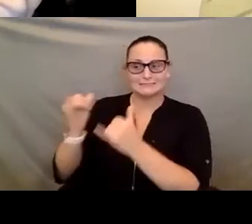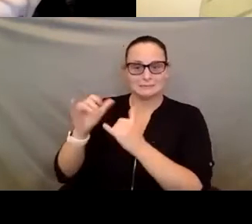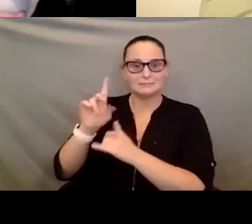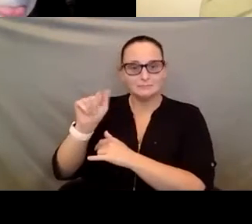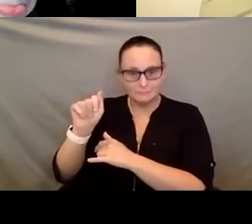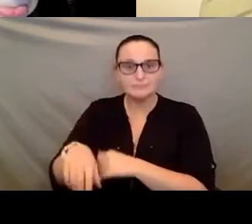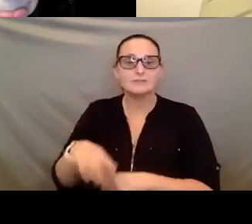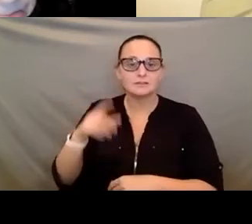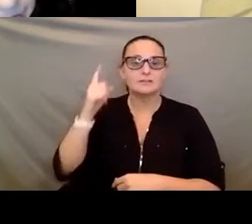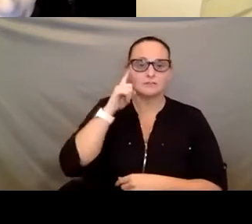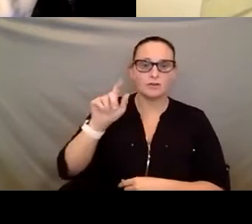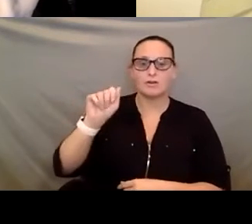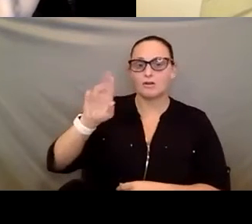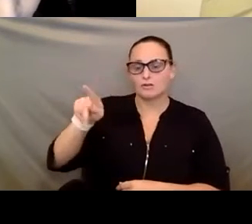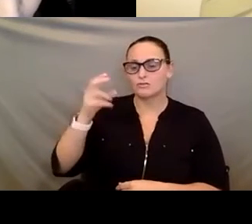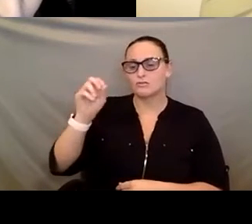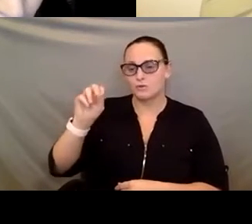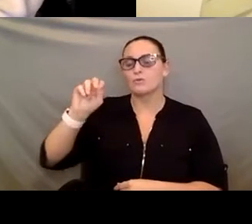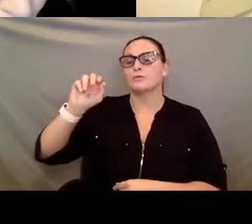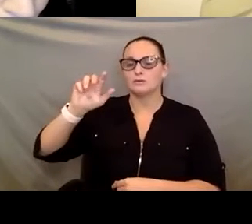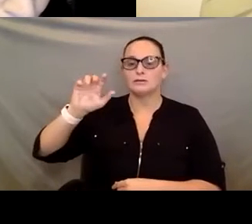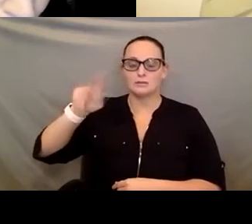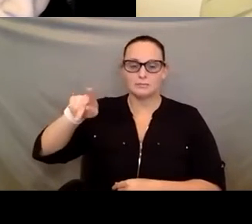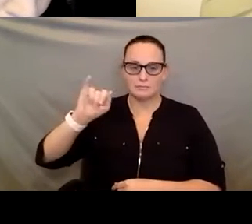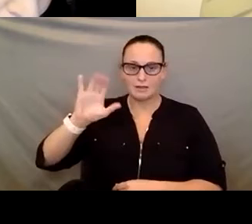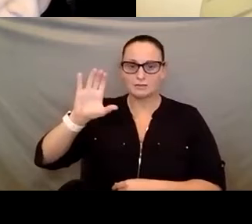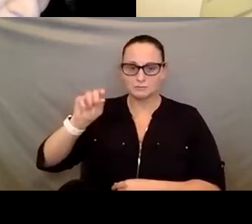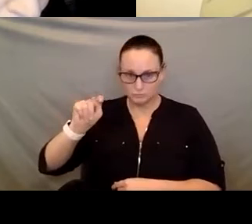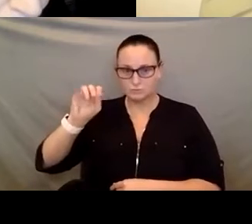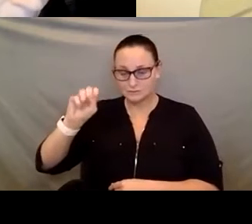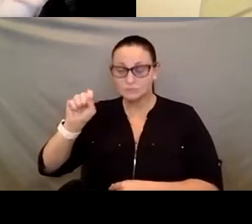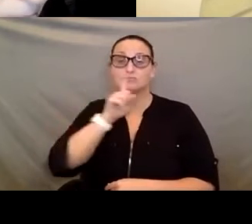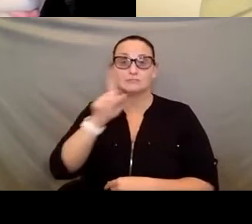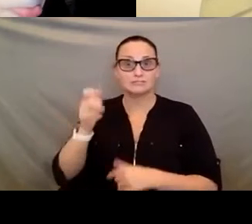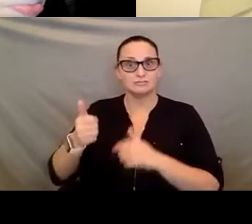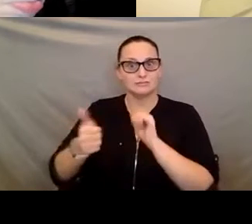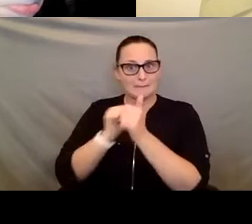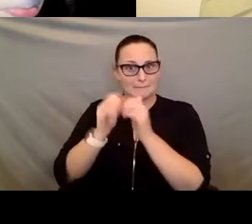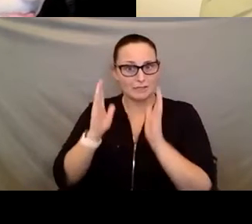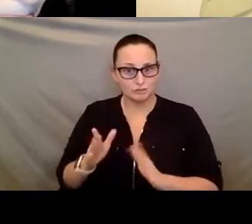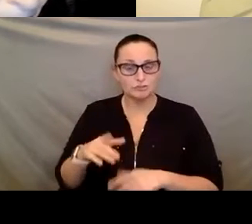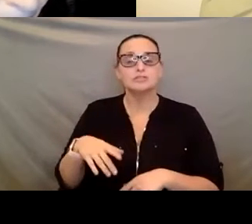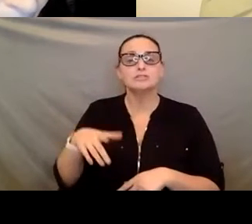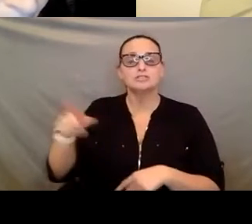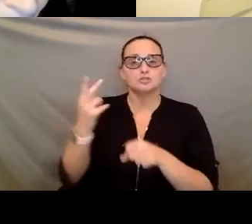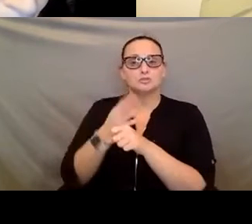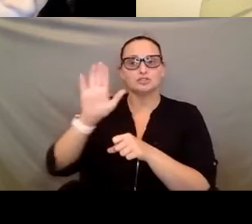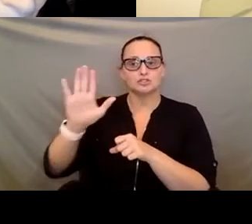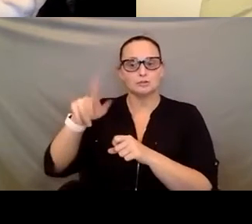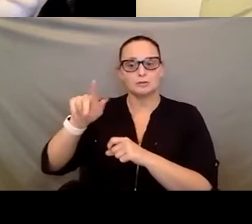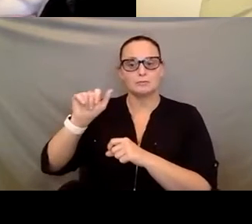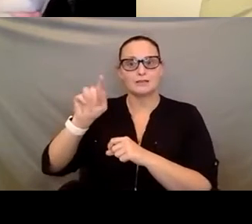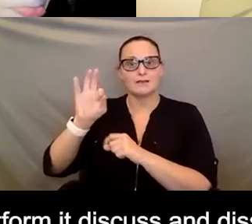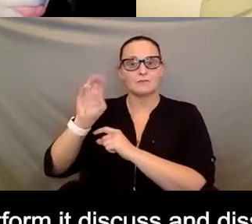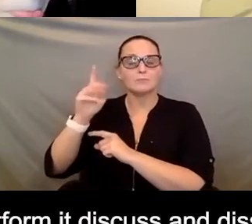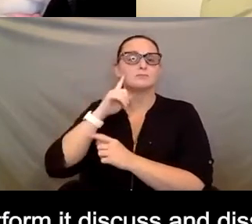arthrogryposis. She's an activist, a model, and a campaigner, and She uses her platform to